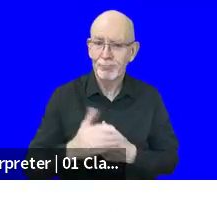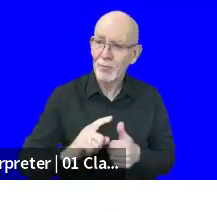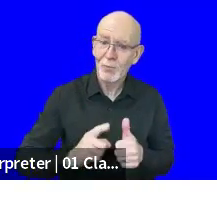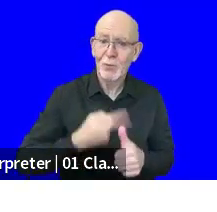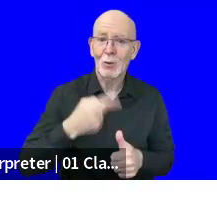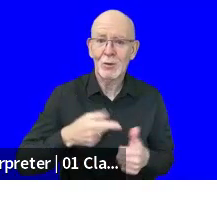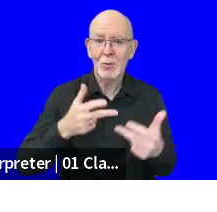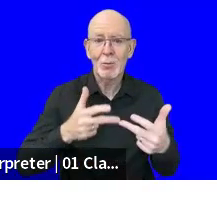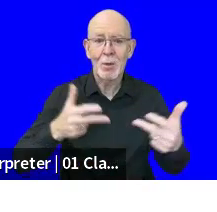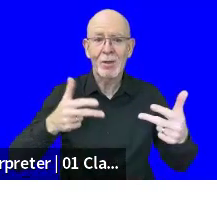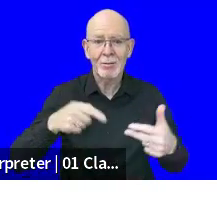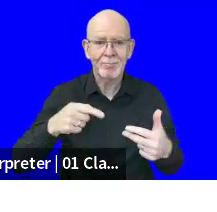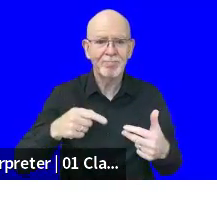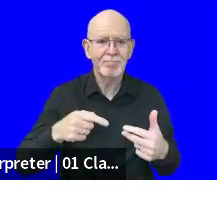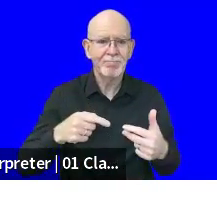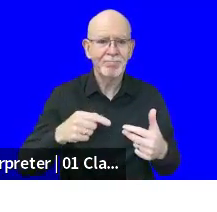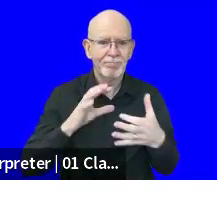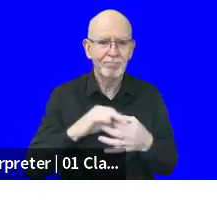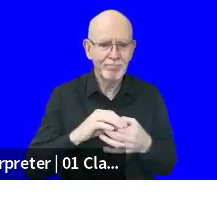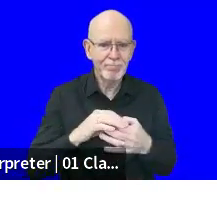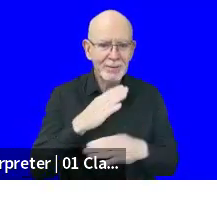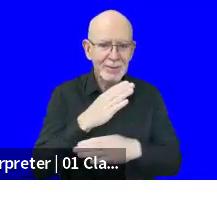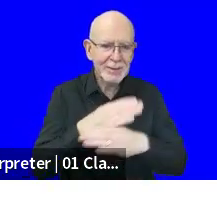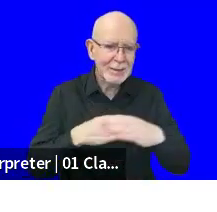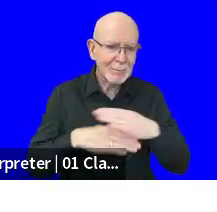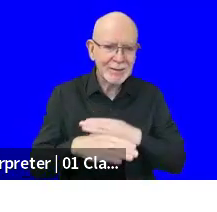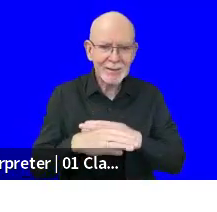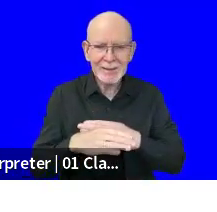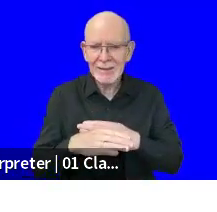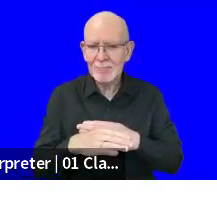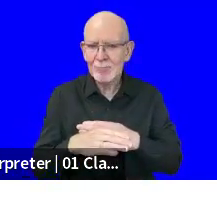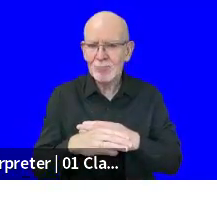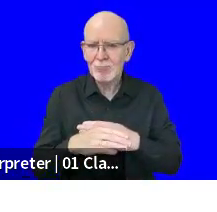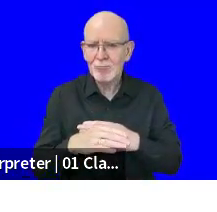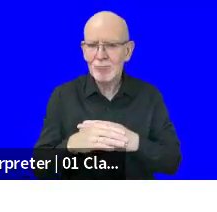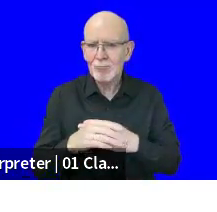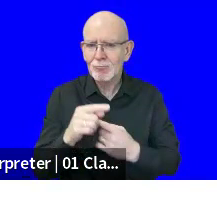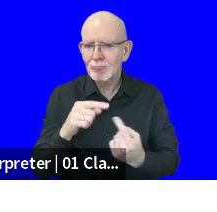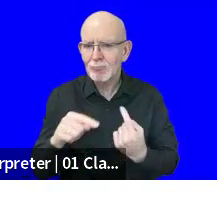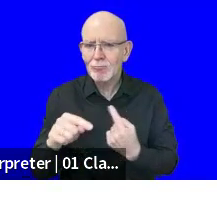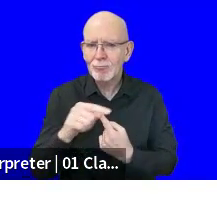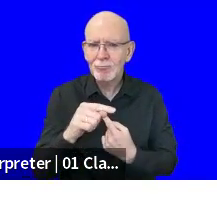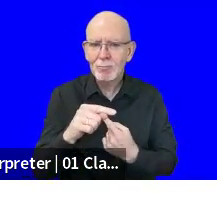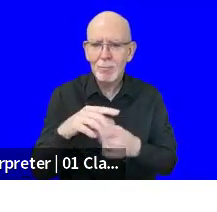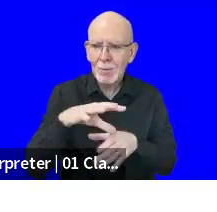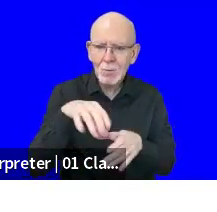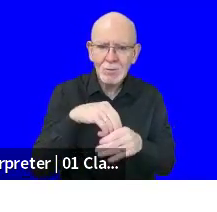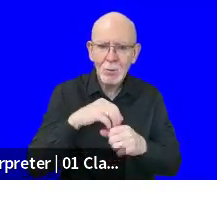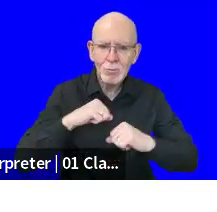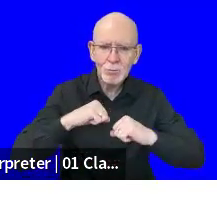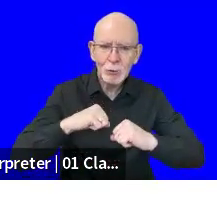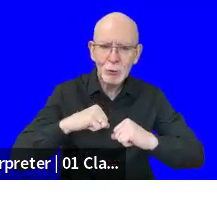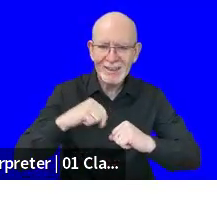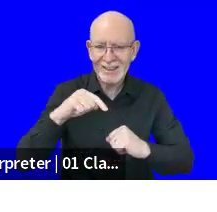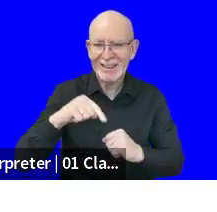protection, which will focus on approaches to measure disability-related costs for inclusive social protection. My